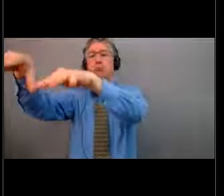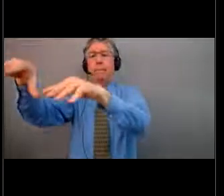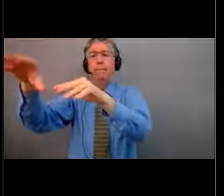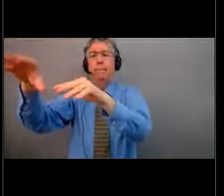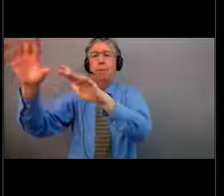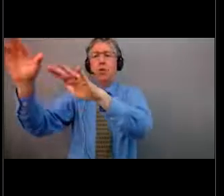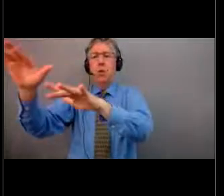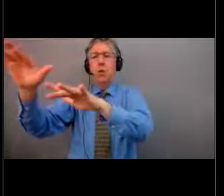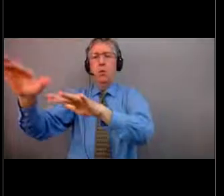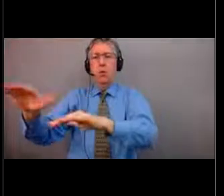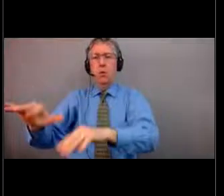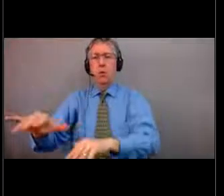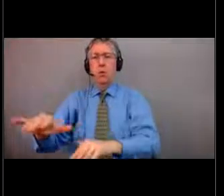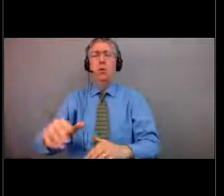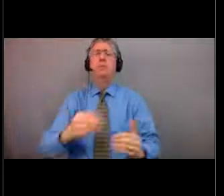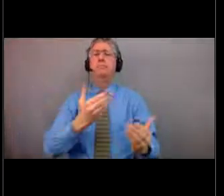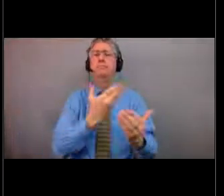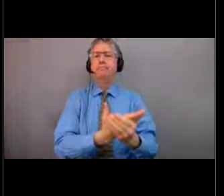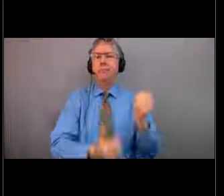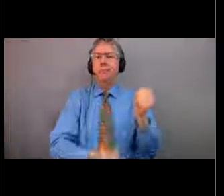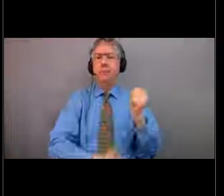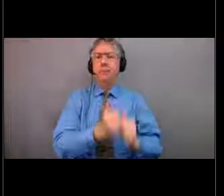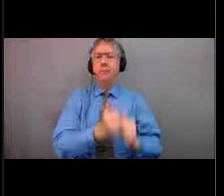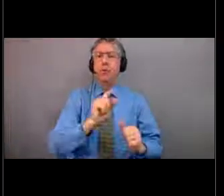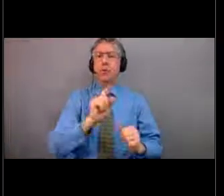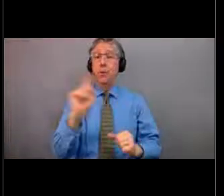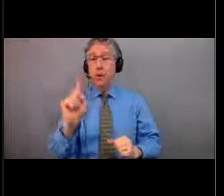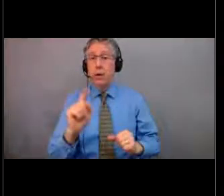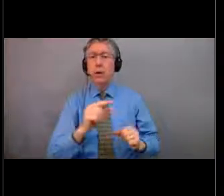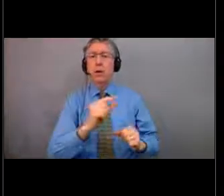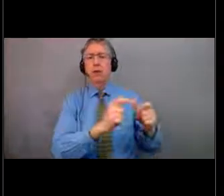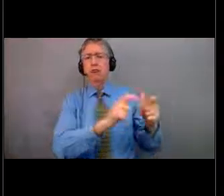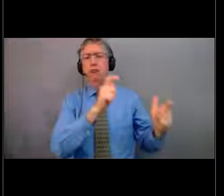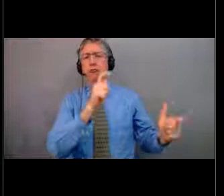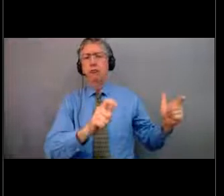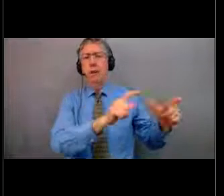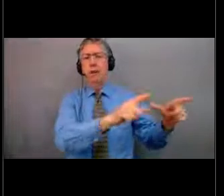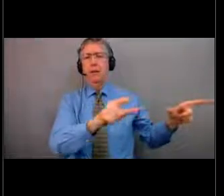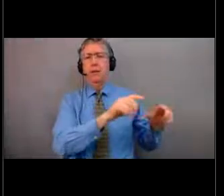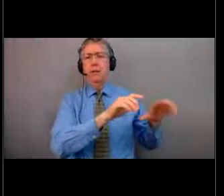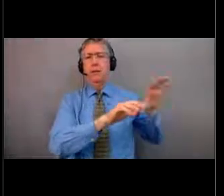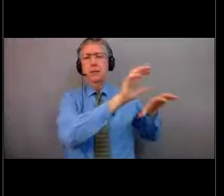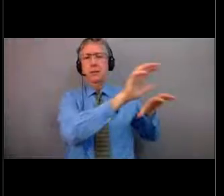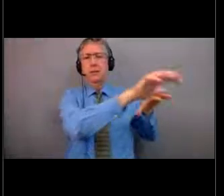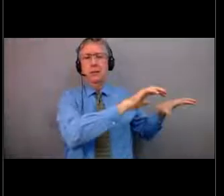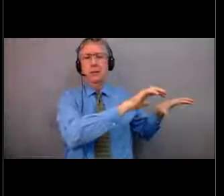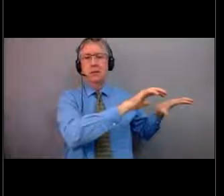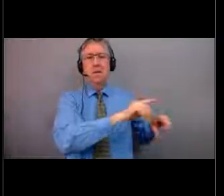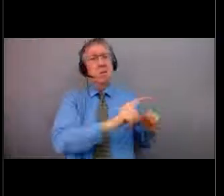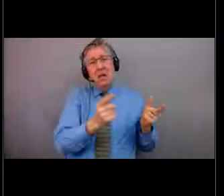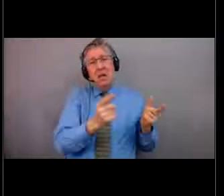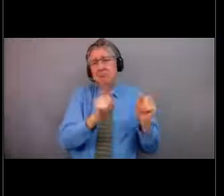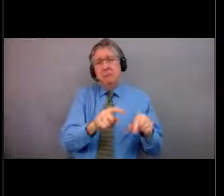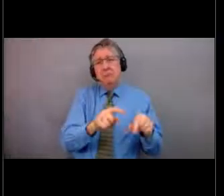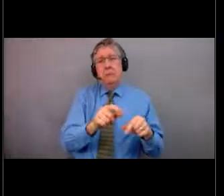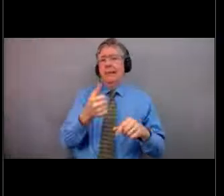most well documented in the Great Lakes region, but it occurs at many different locations where a cold air mass